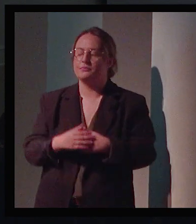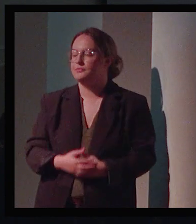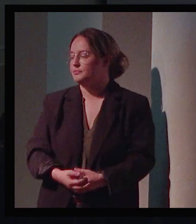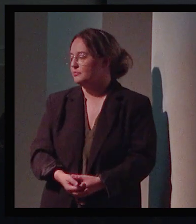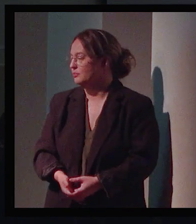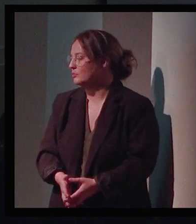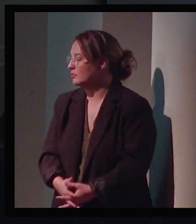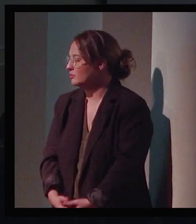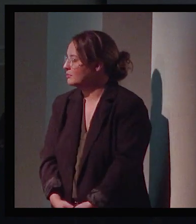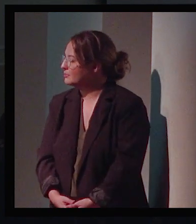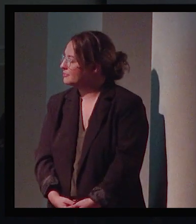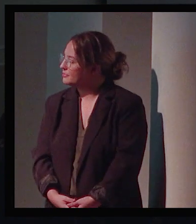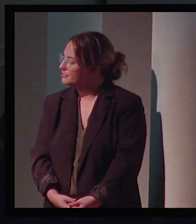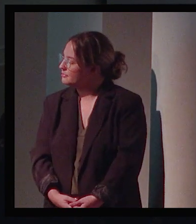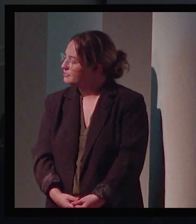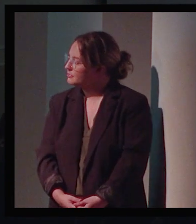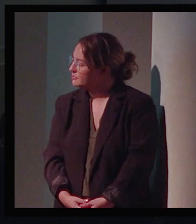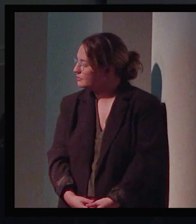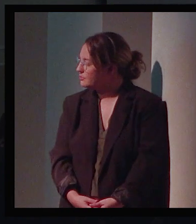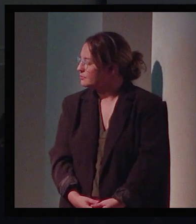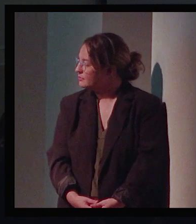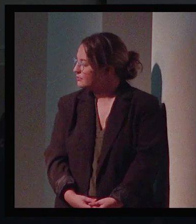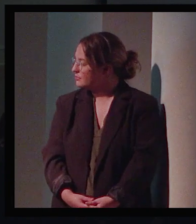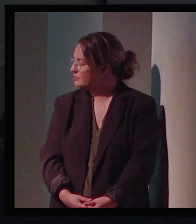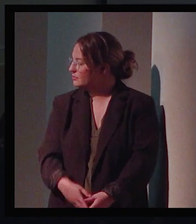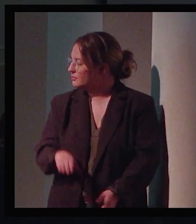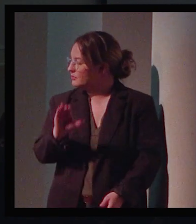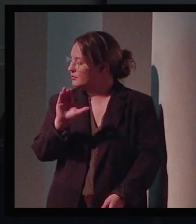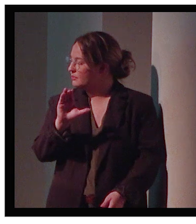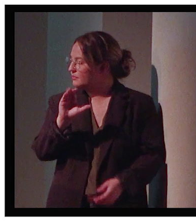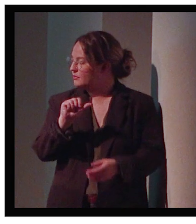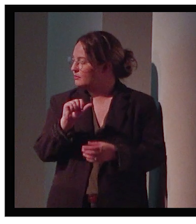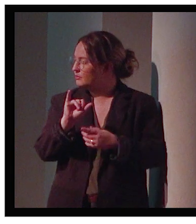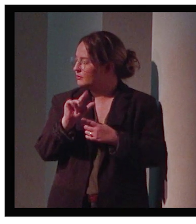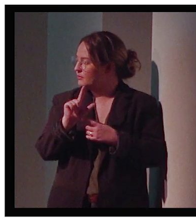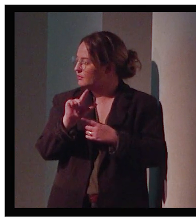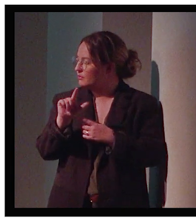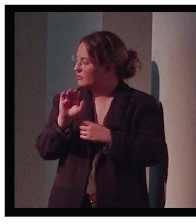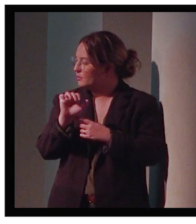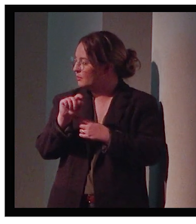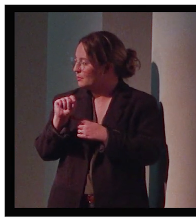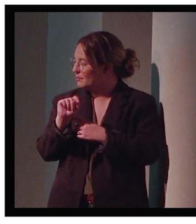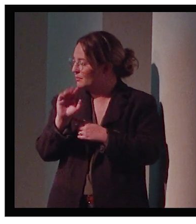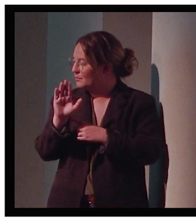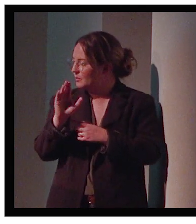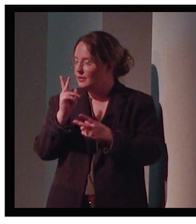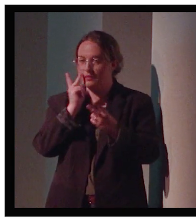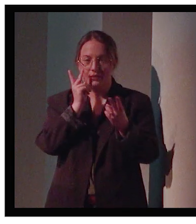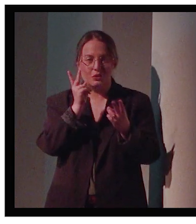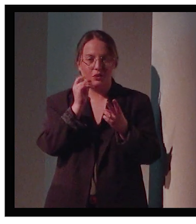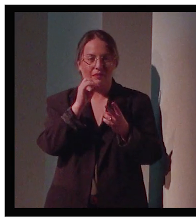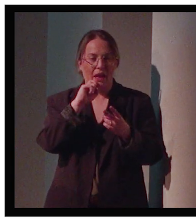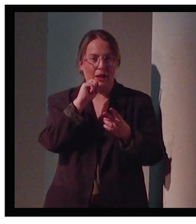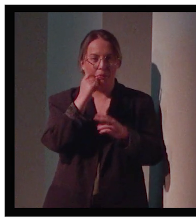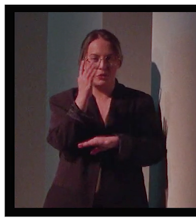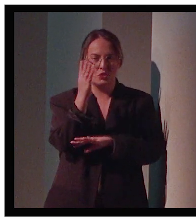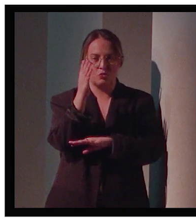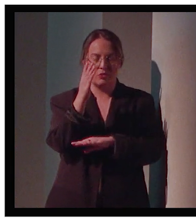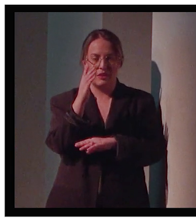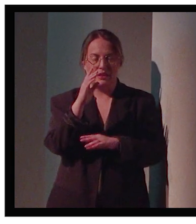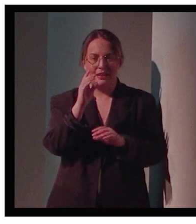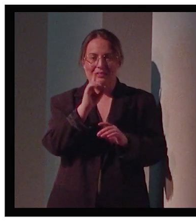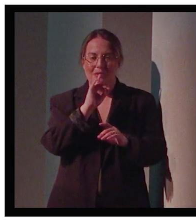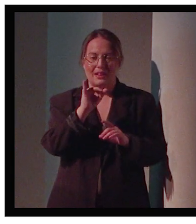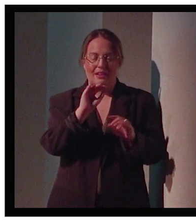Kaibat, his composition of an apple tree on his garden path, positively flickers with this dynamic